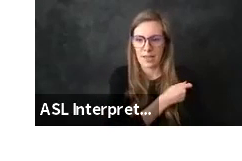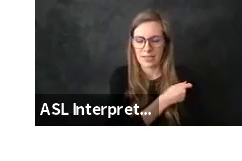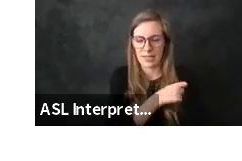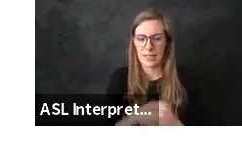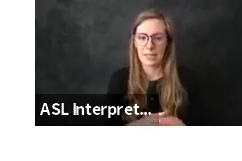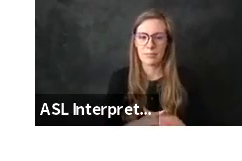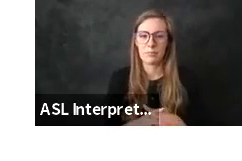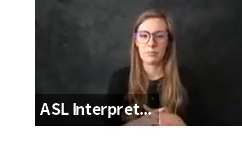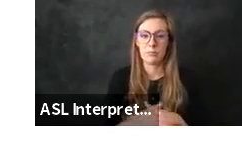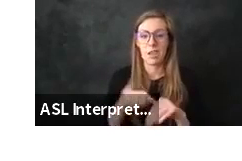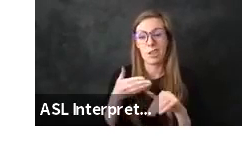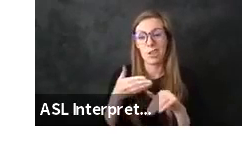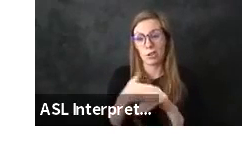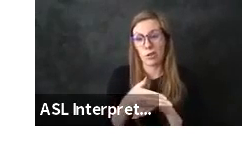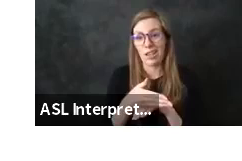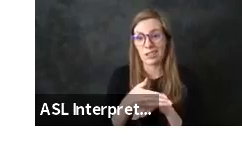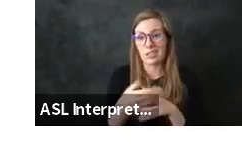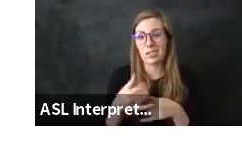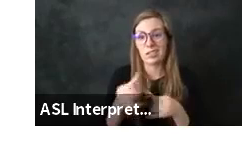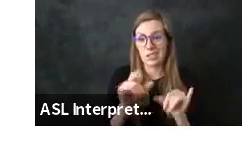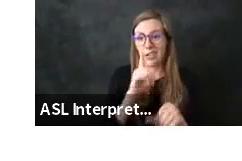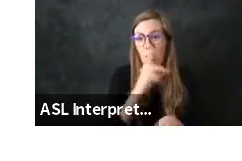at our deaths,